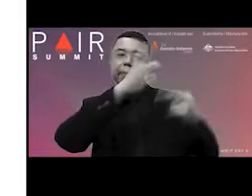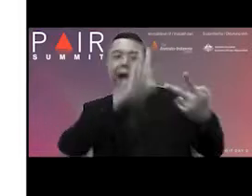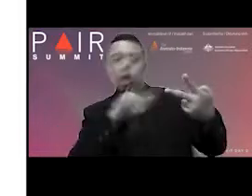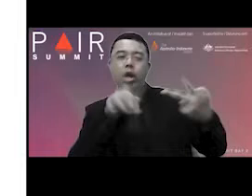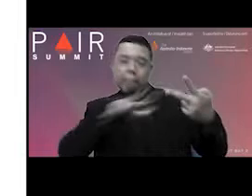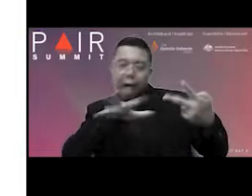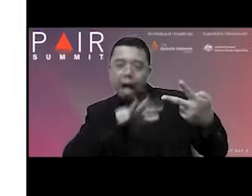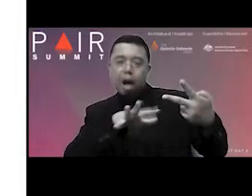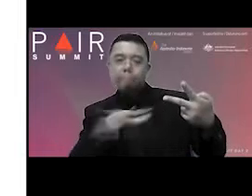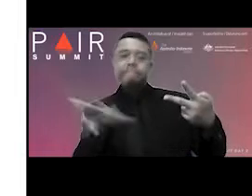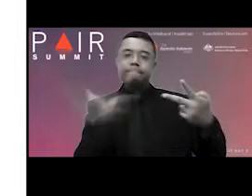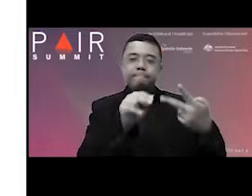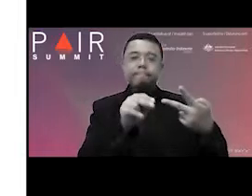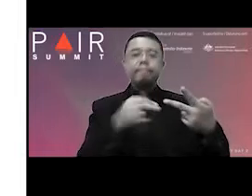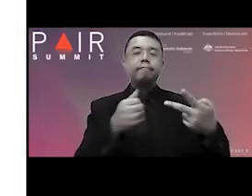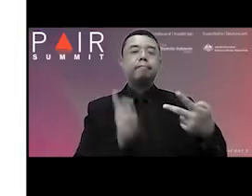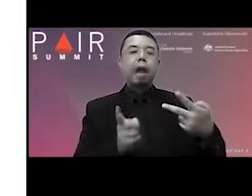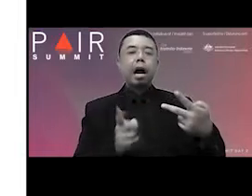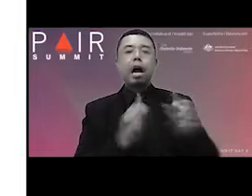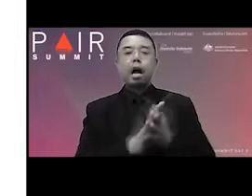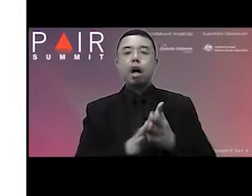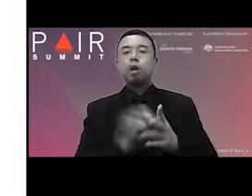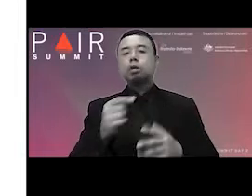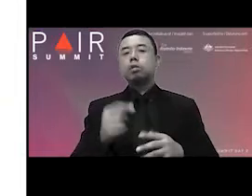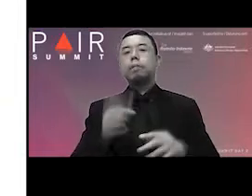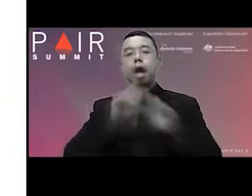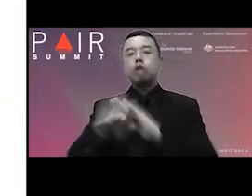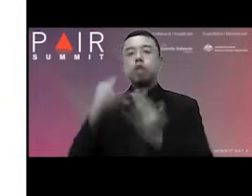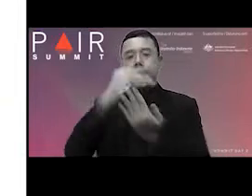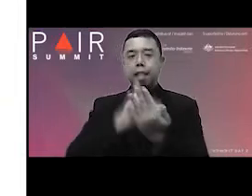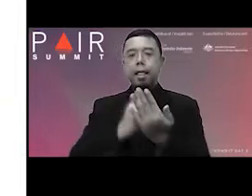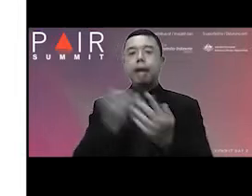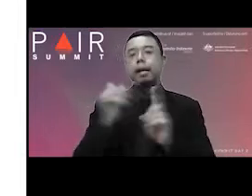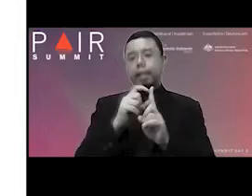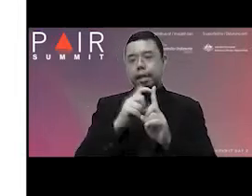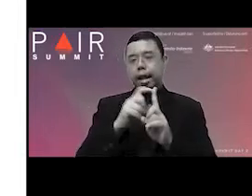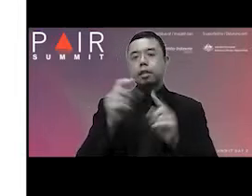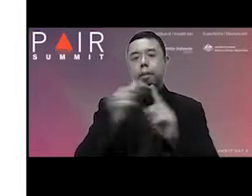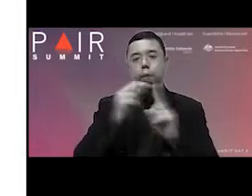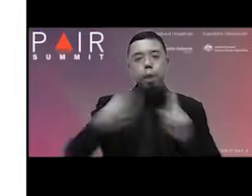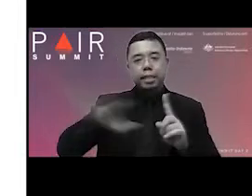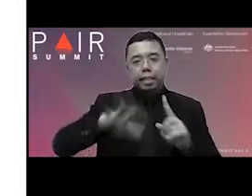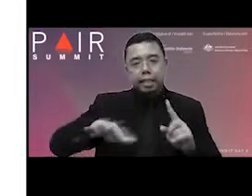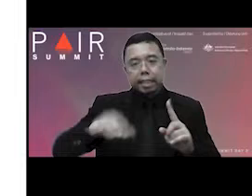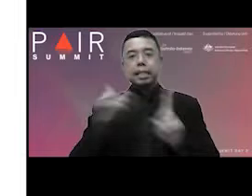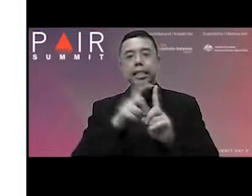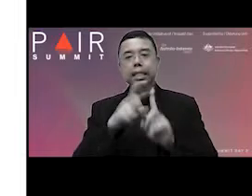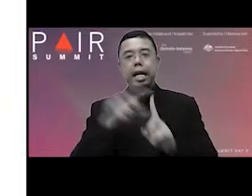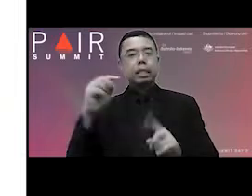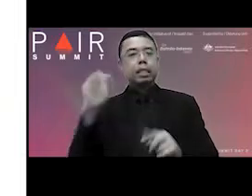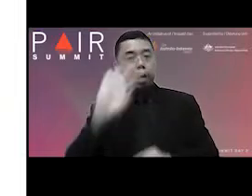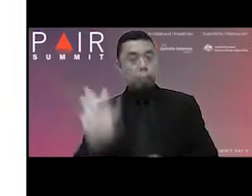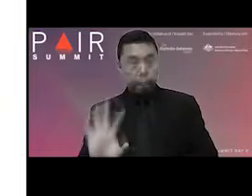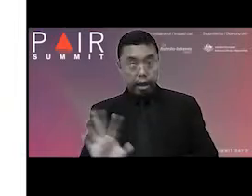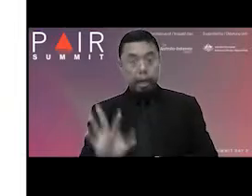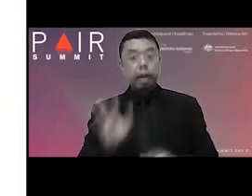or municipality, as well as provincial application CMS, Corona Monitoring System, which also connected to the